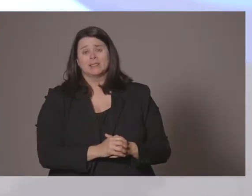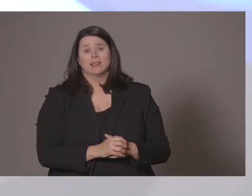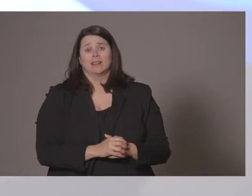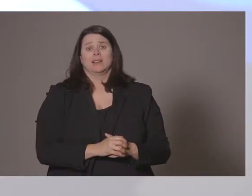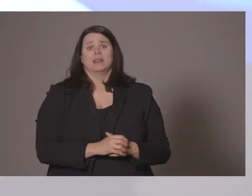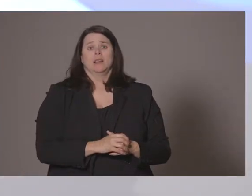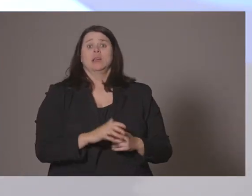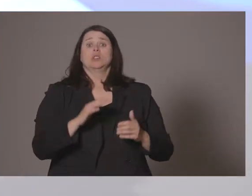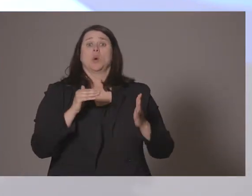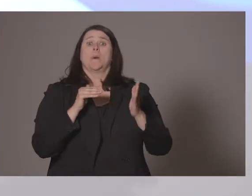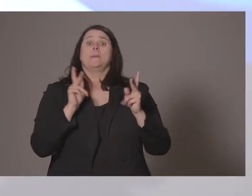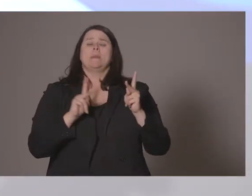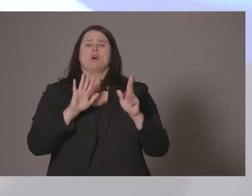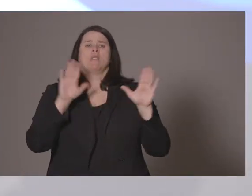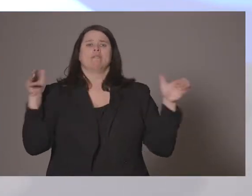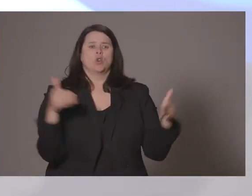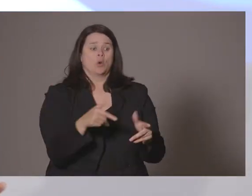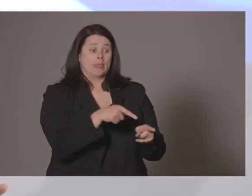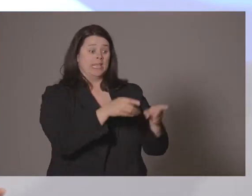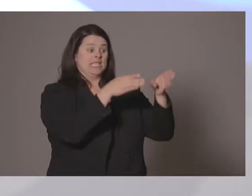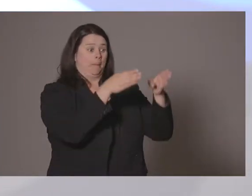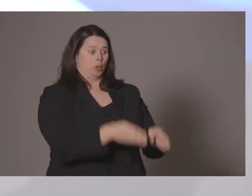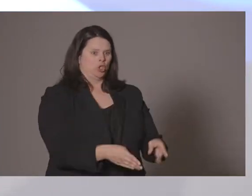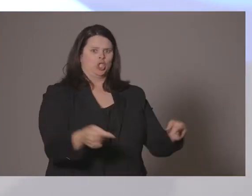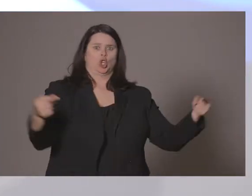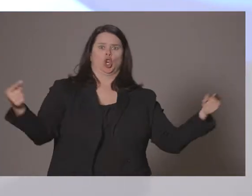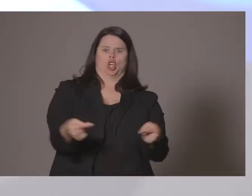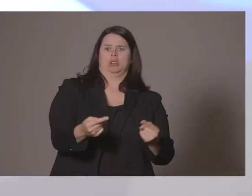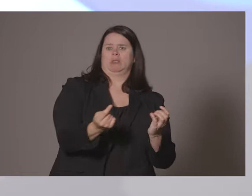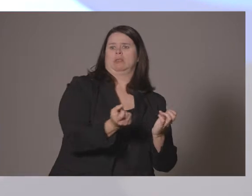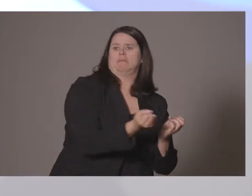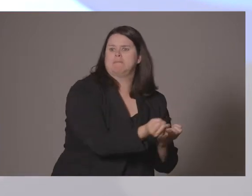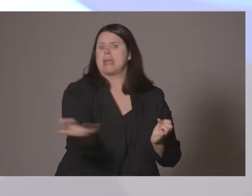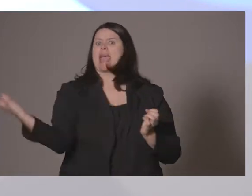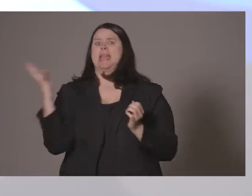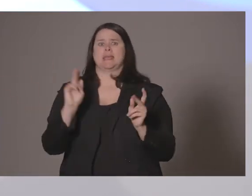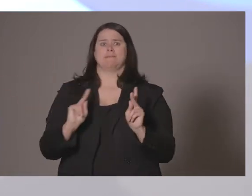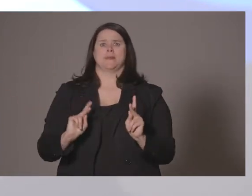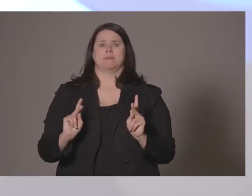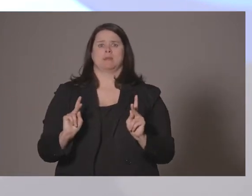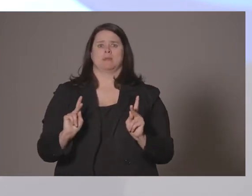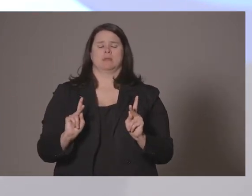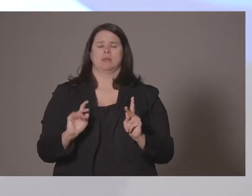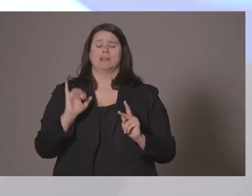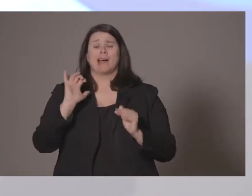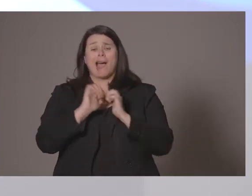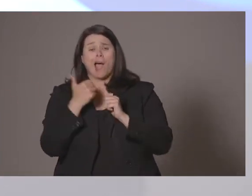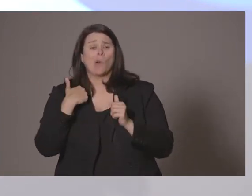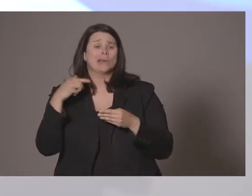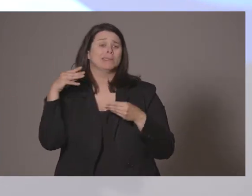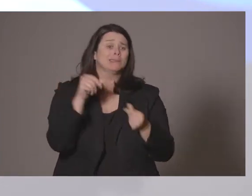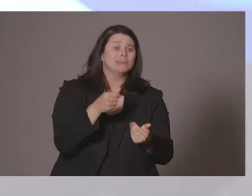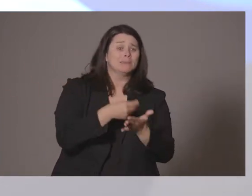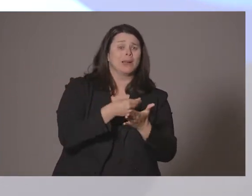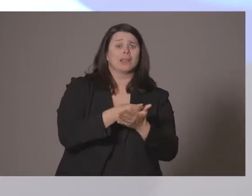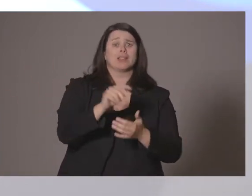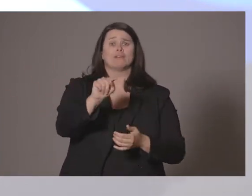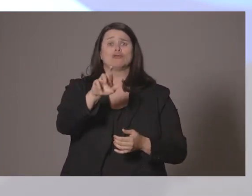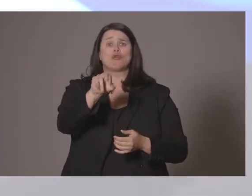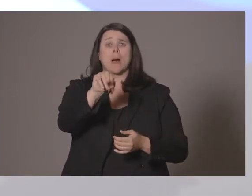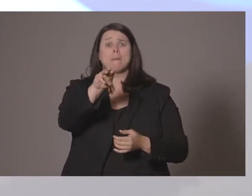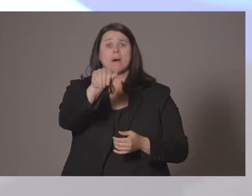often the focus of the research around trauma. The types of trauma that we spend money on to research are